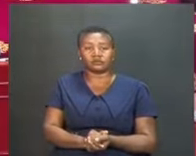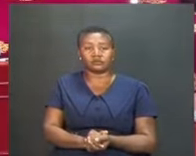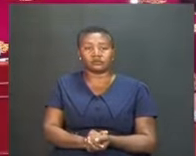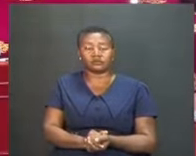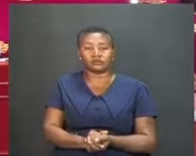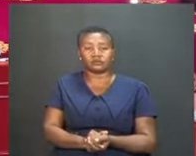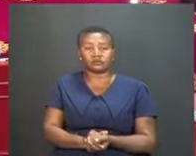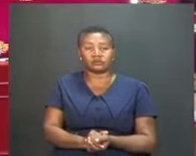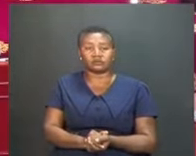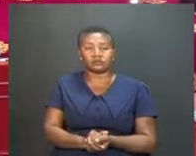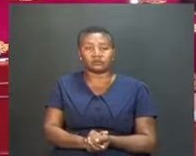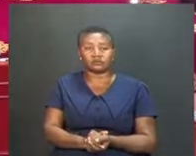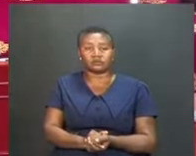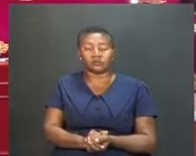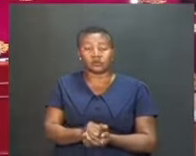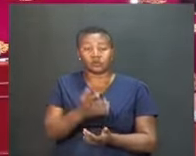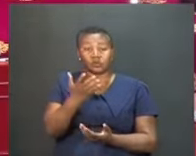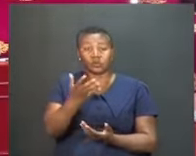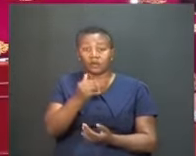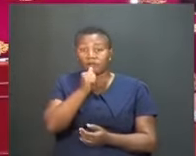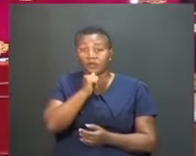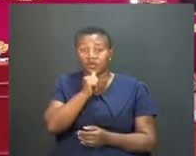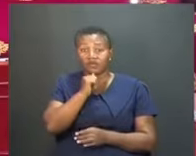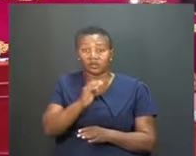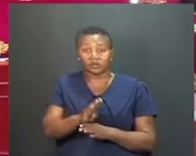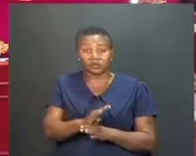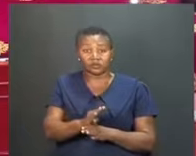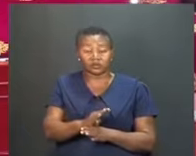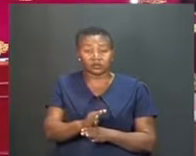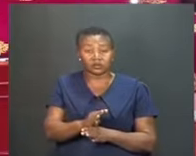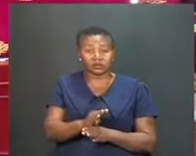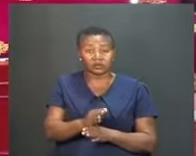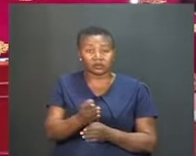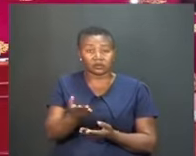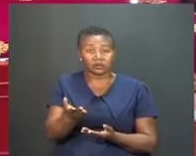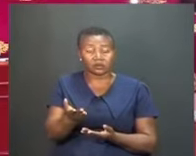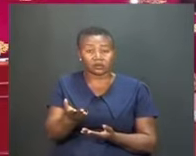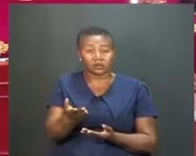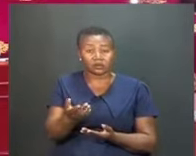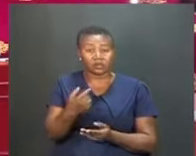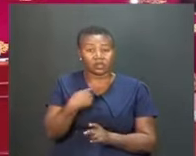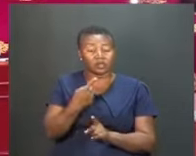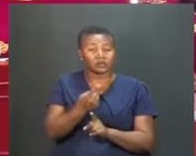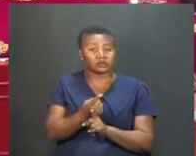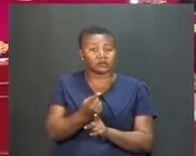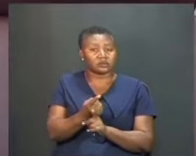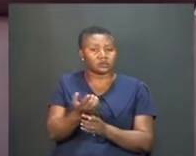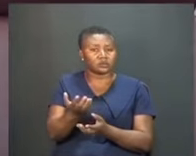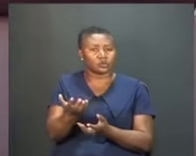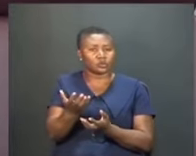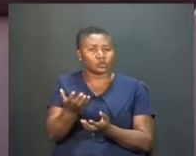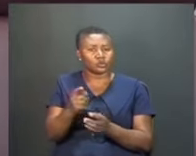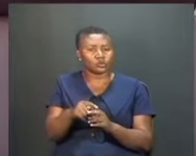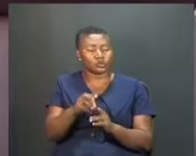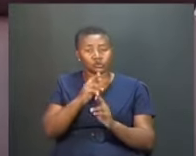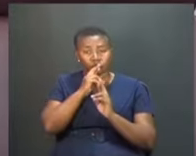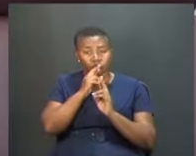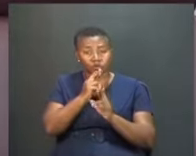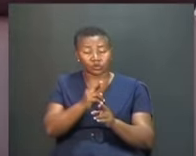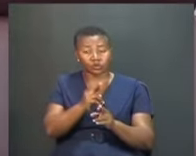you want private business? No, Mr. Speaker, I just wanted to respond to the application.